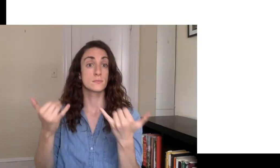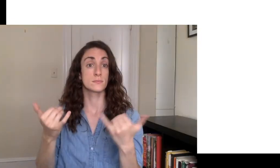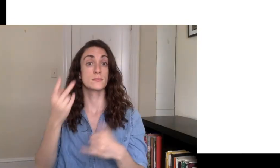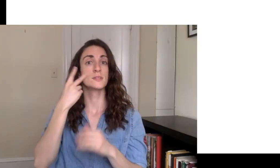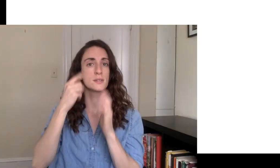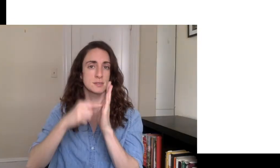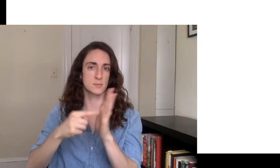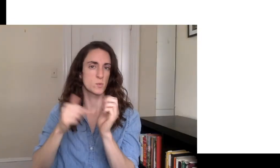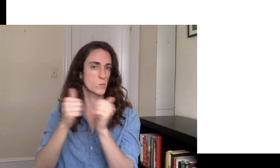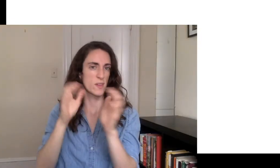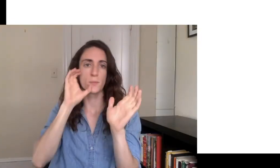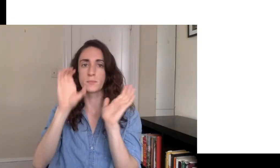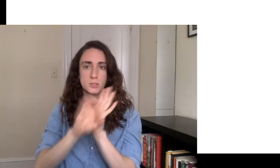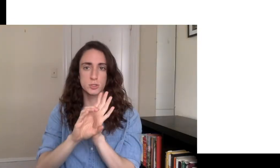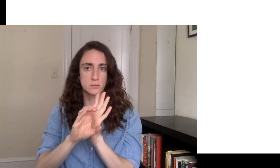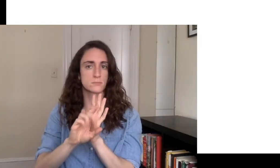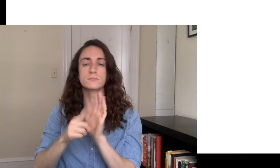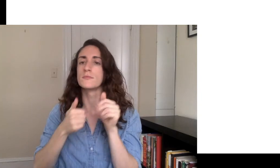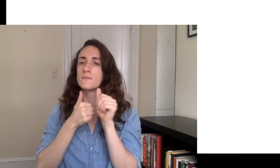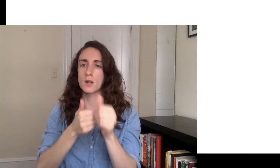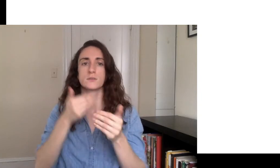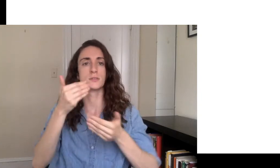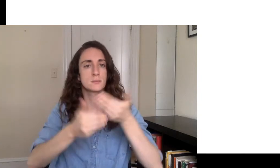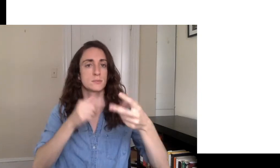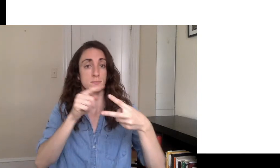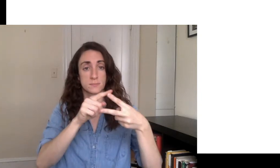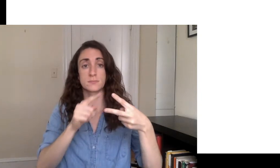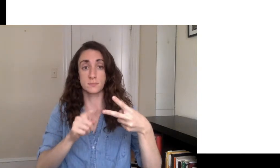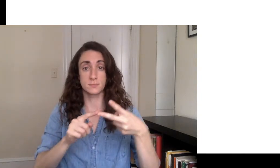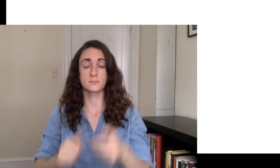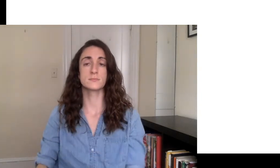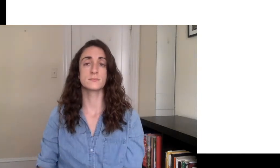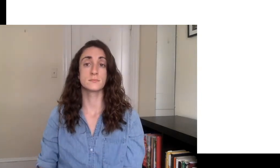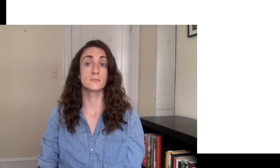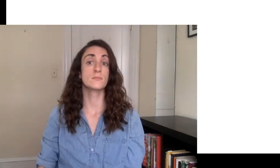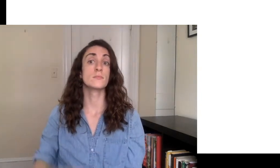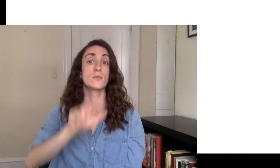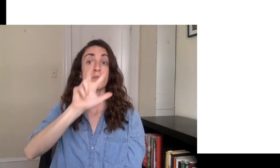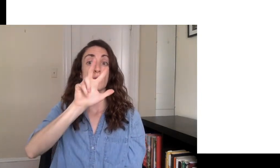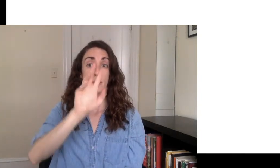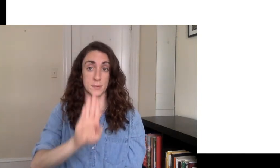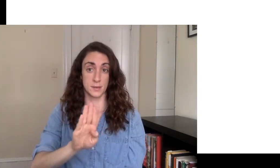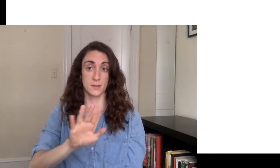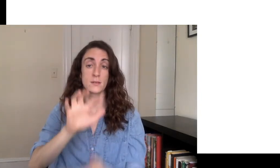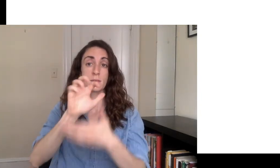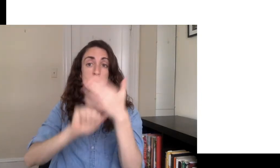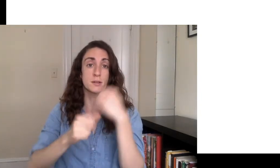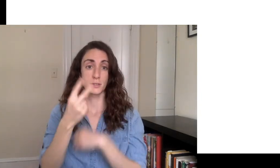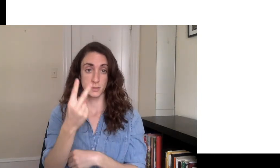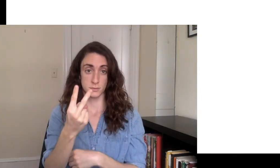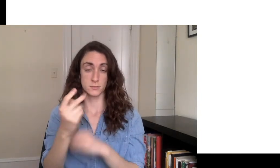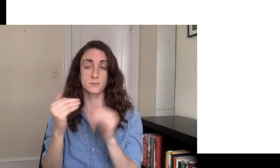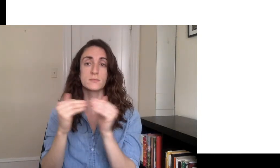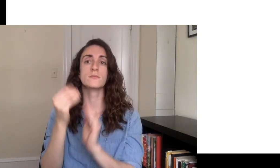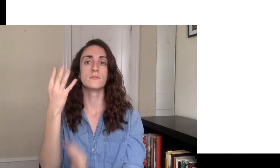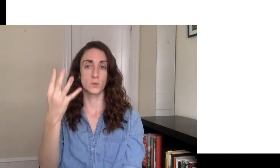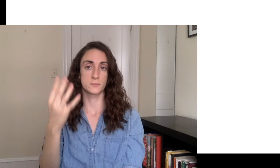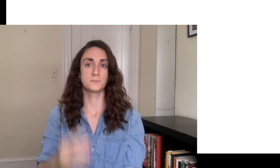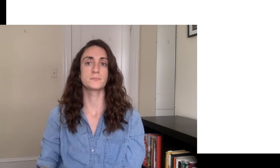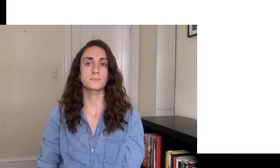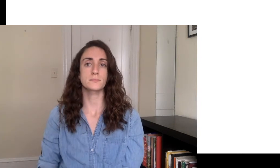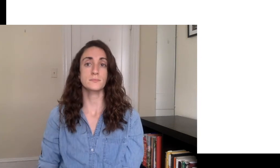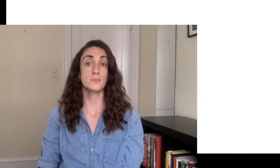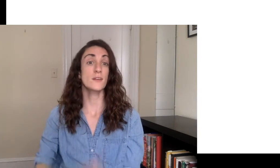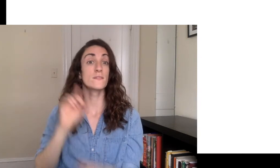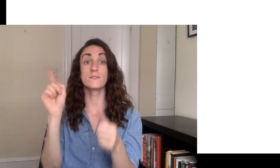So let's see an example without a picture. We'll just follow these two steps we have here. So we have 3b minus 2 equals 4.